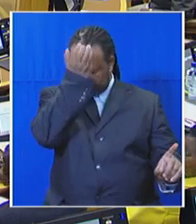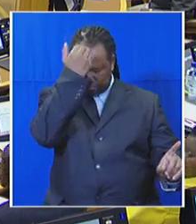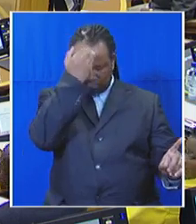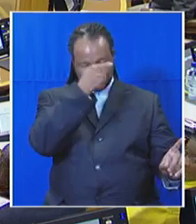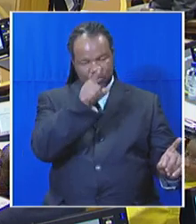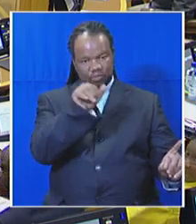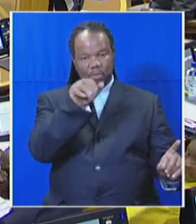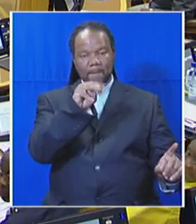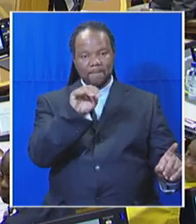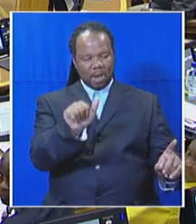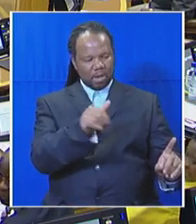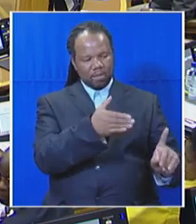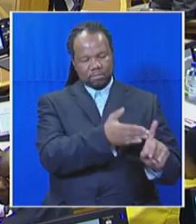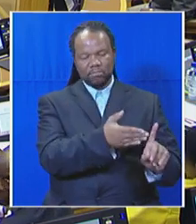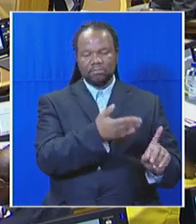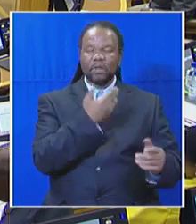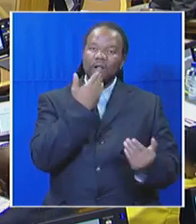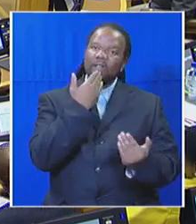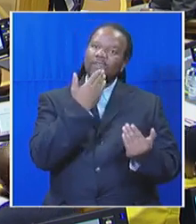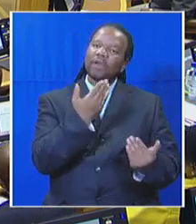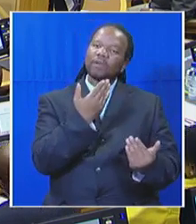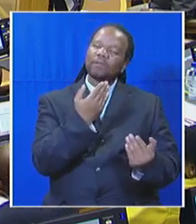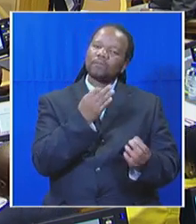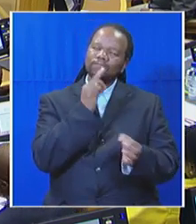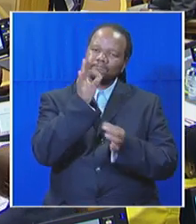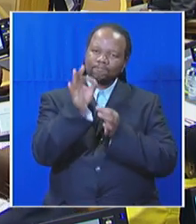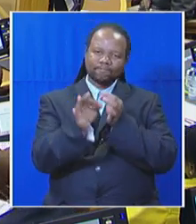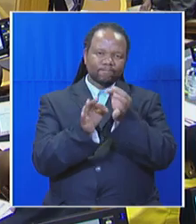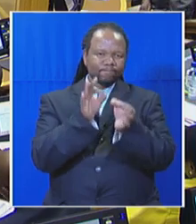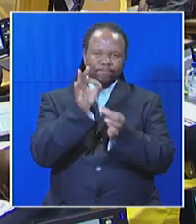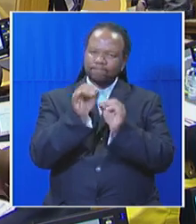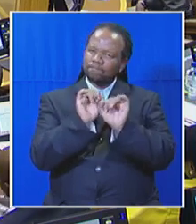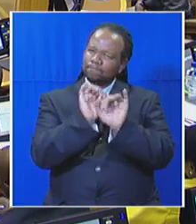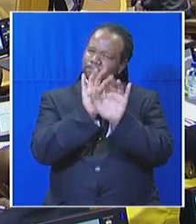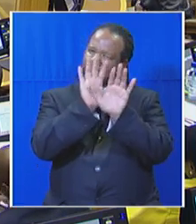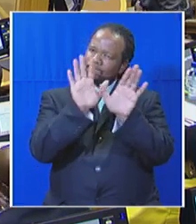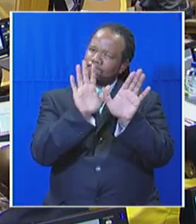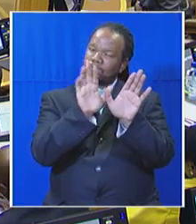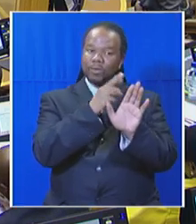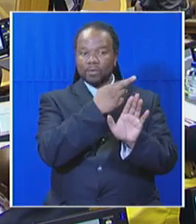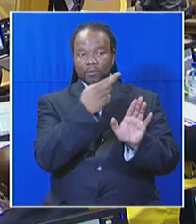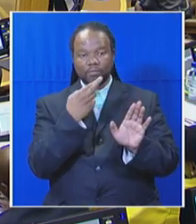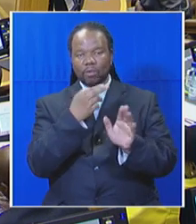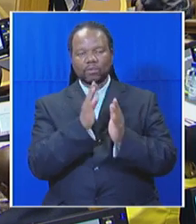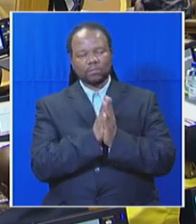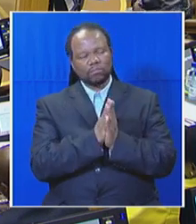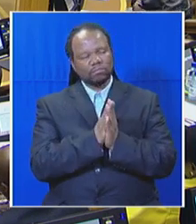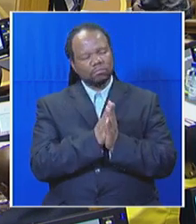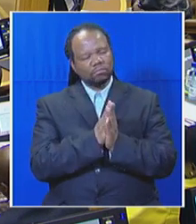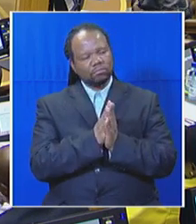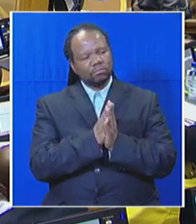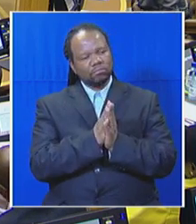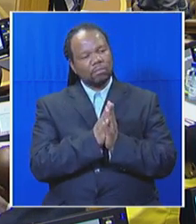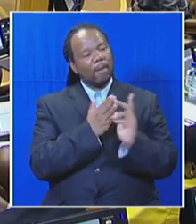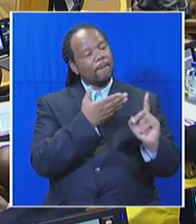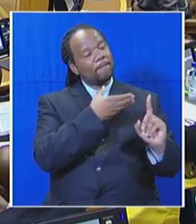for your elaborate and comprehensive response. May the President kindly share